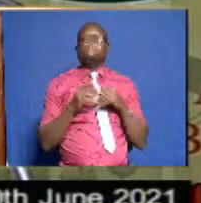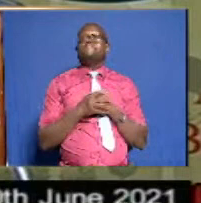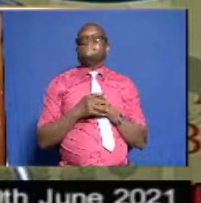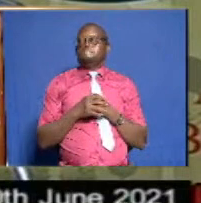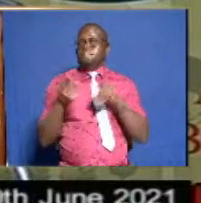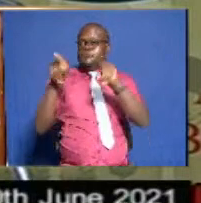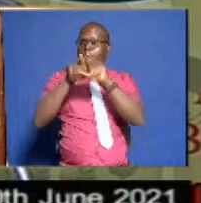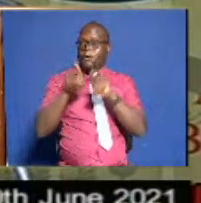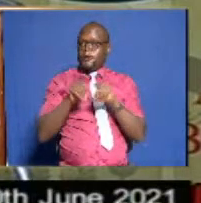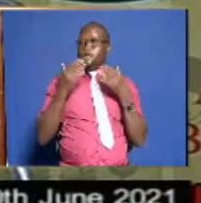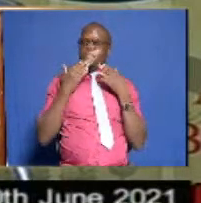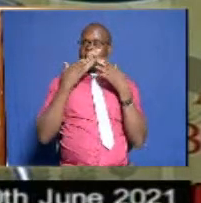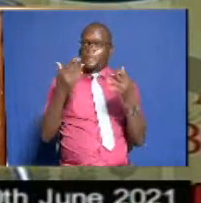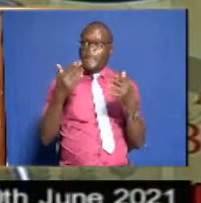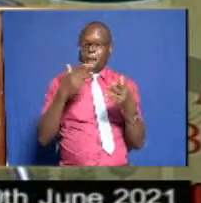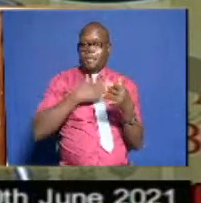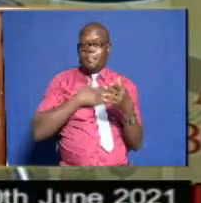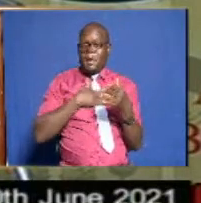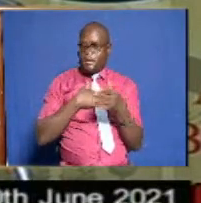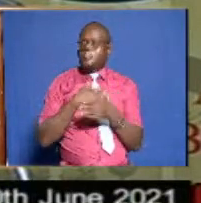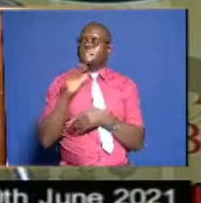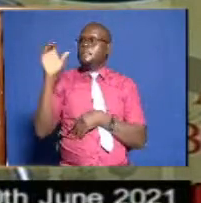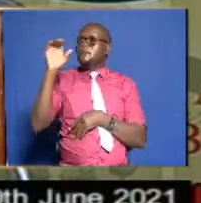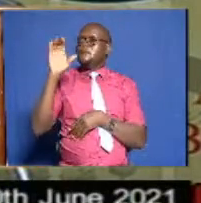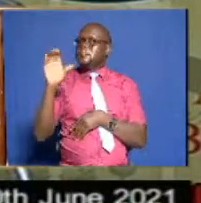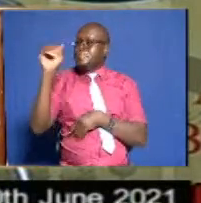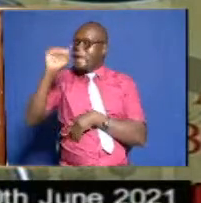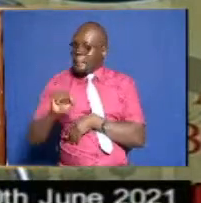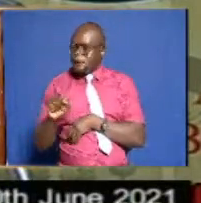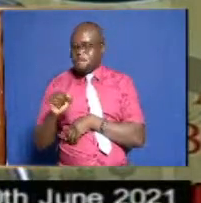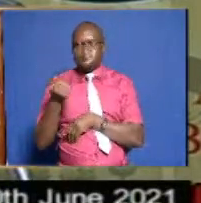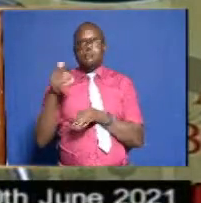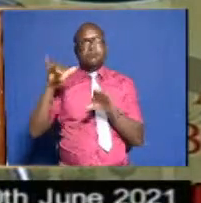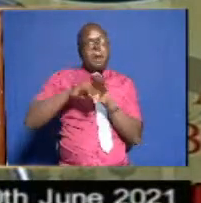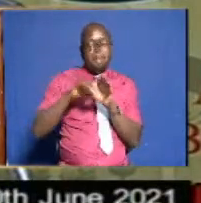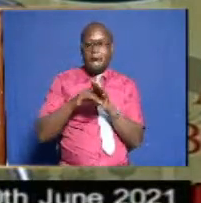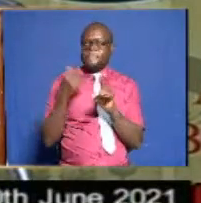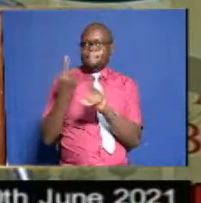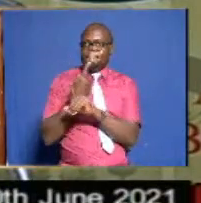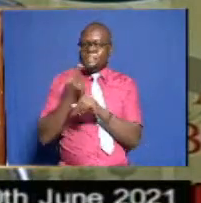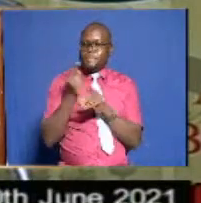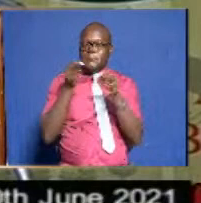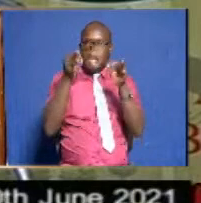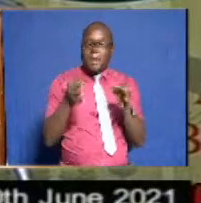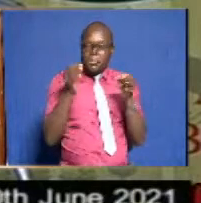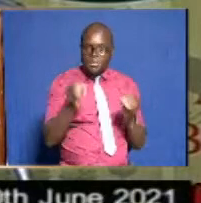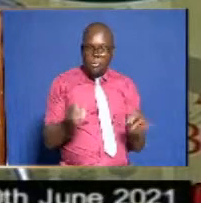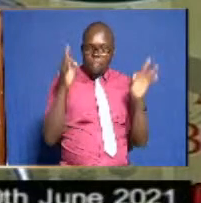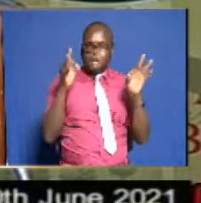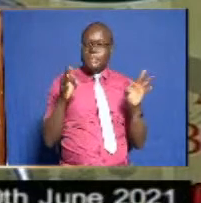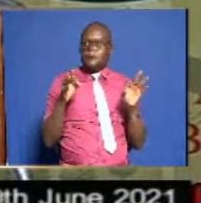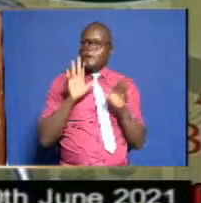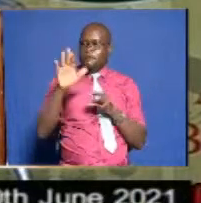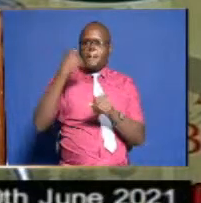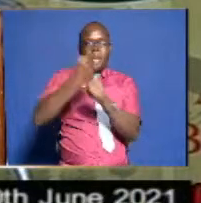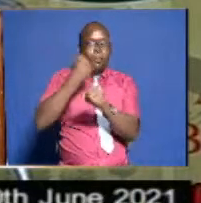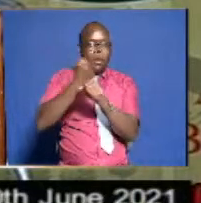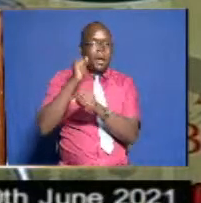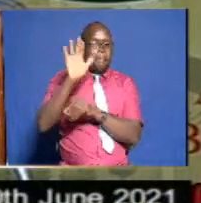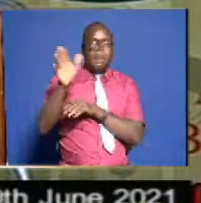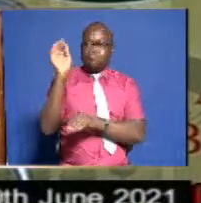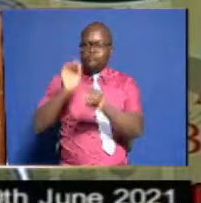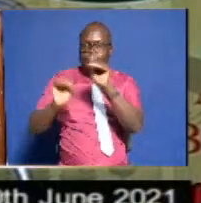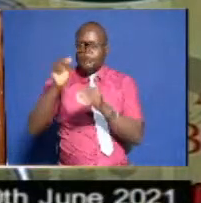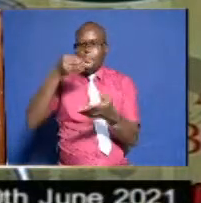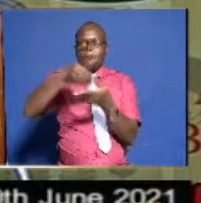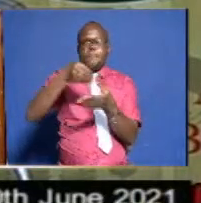I also thank my fellow cabinet secretaries, the various accounting officers and staff for their contribution to the